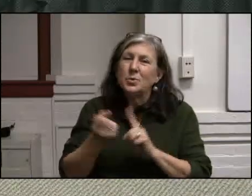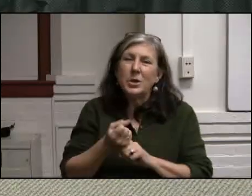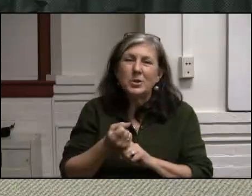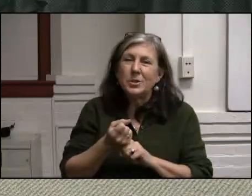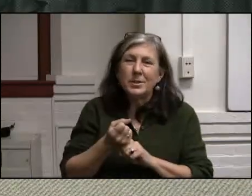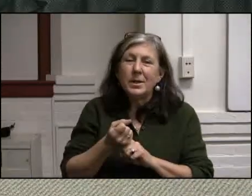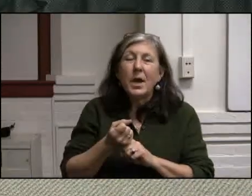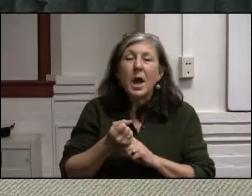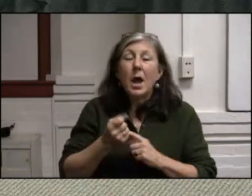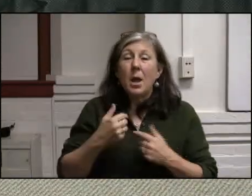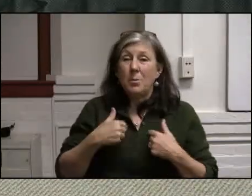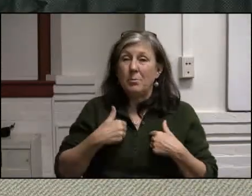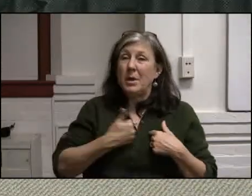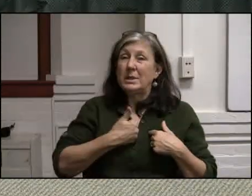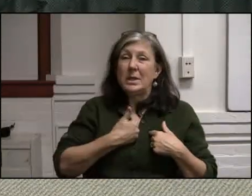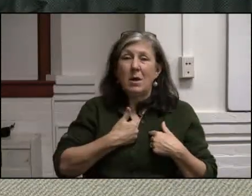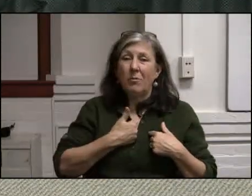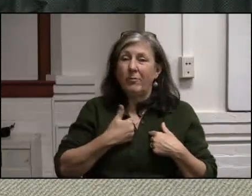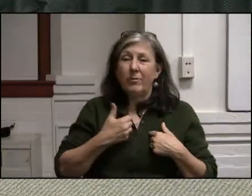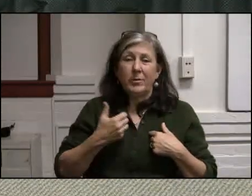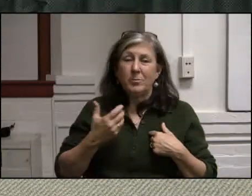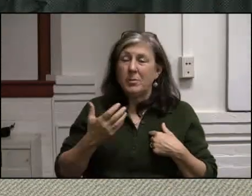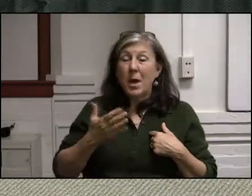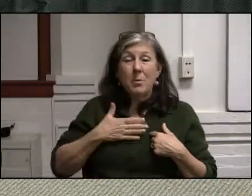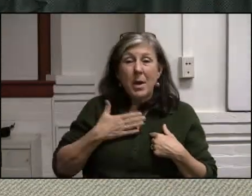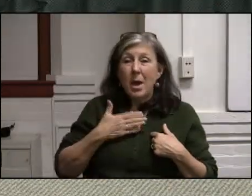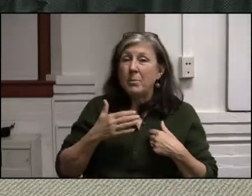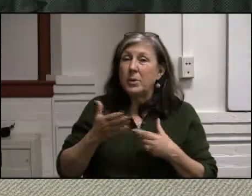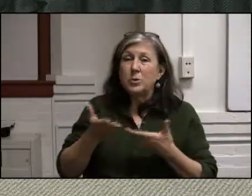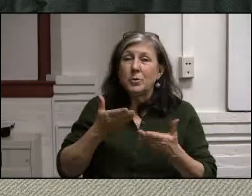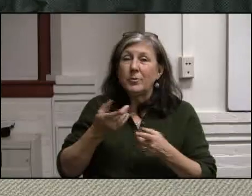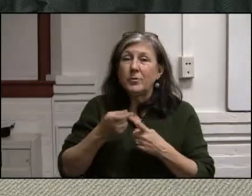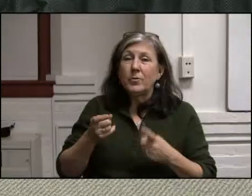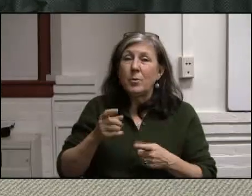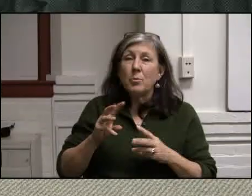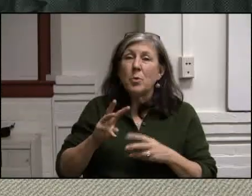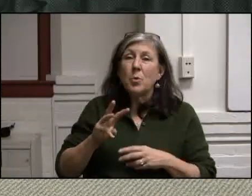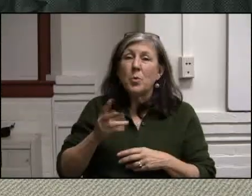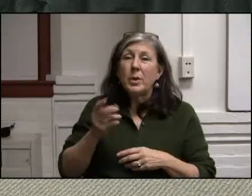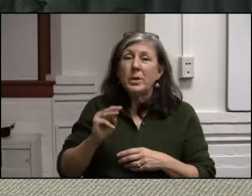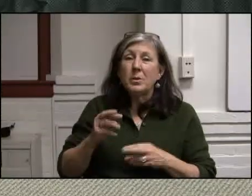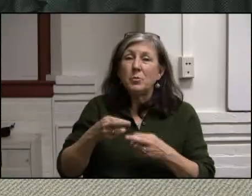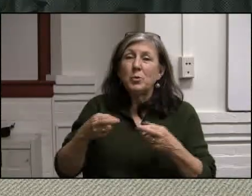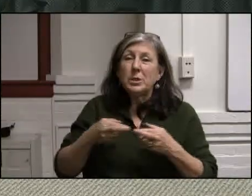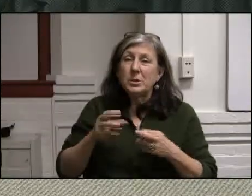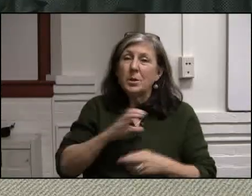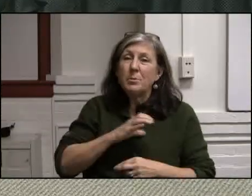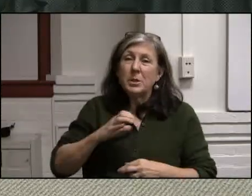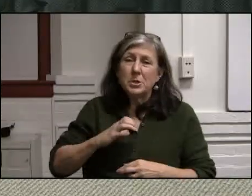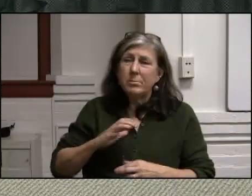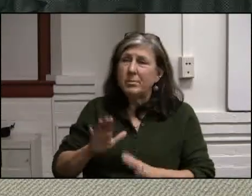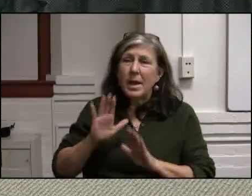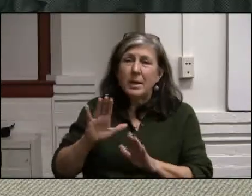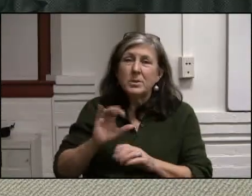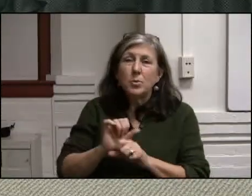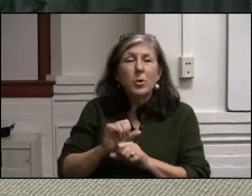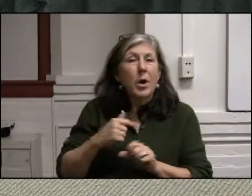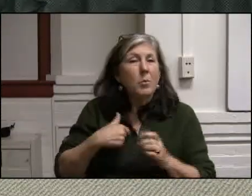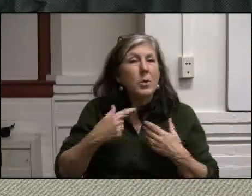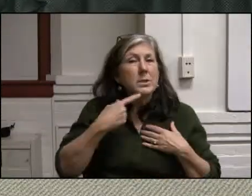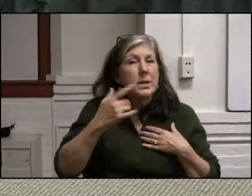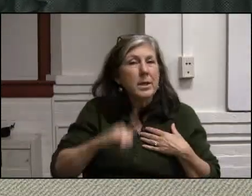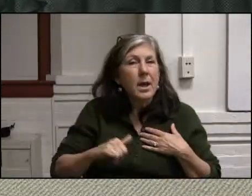other. I, for one, am very happy with the services the Windham Regional Commission provides, and I think they do excellent work. Just want to get that